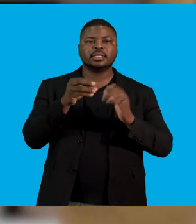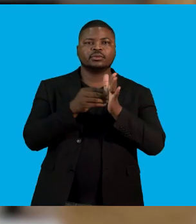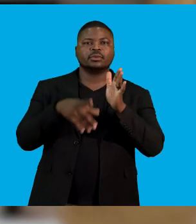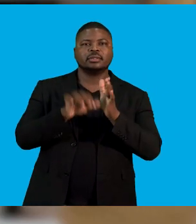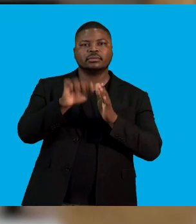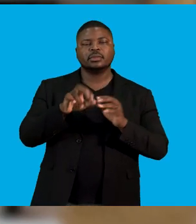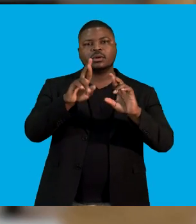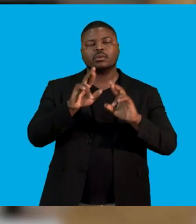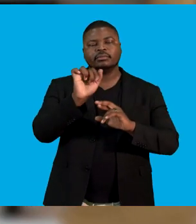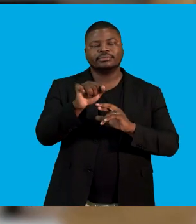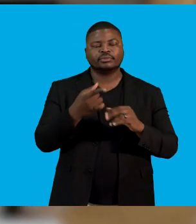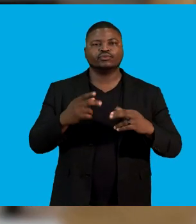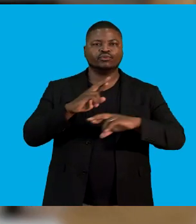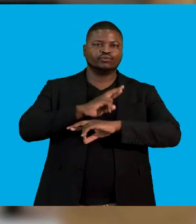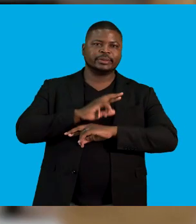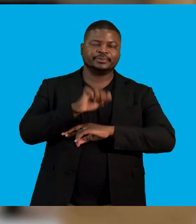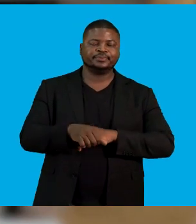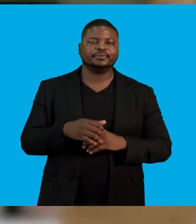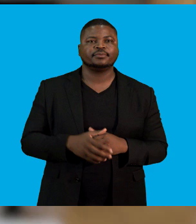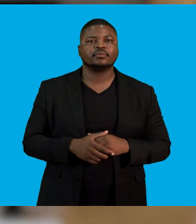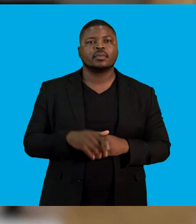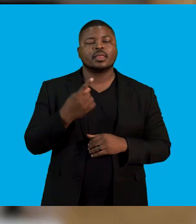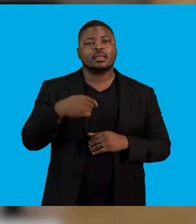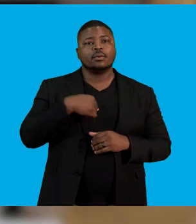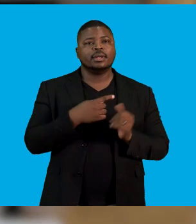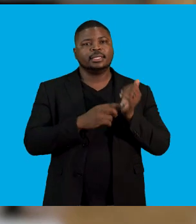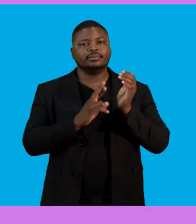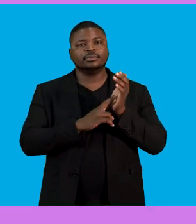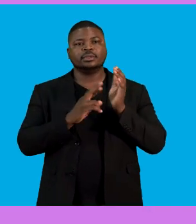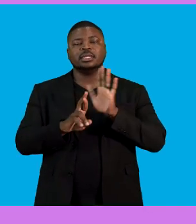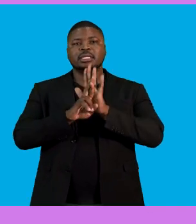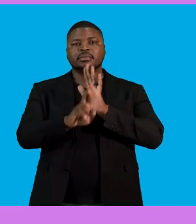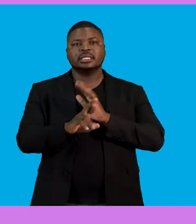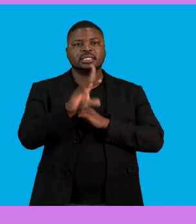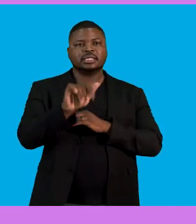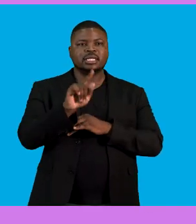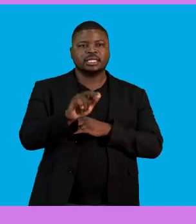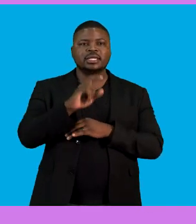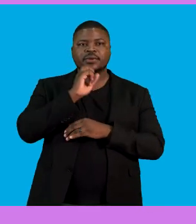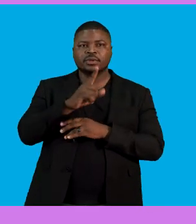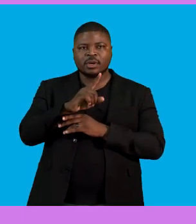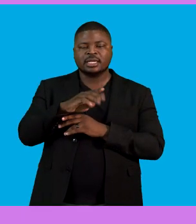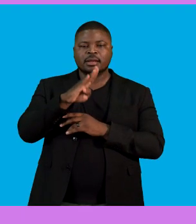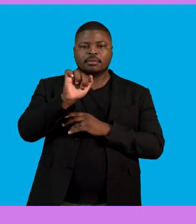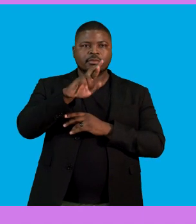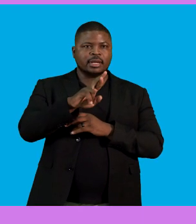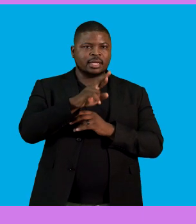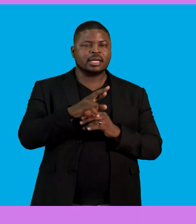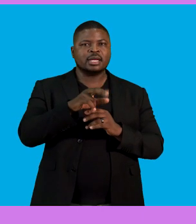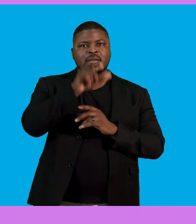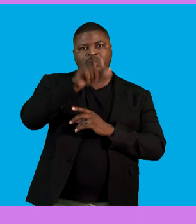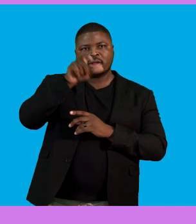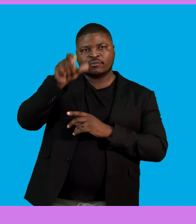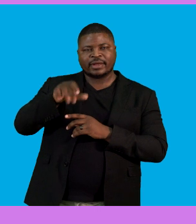Welcome back, learners. I hope you had a nice quick rest. Let's look at representing data using a bar graph. A